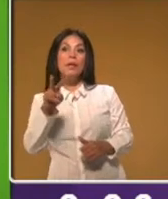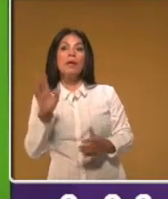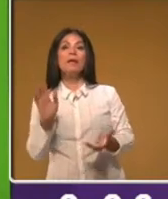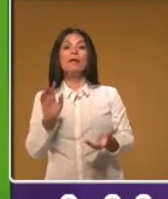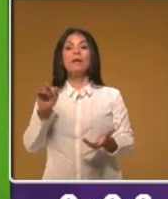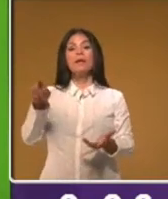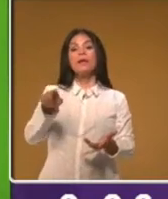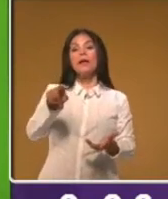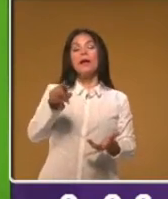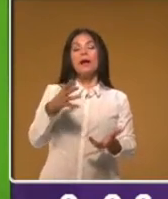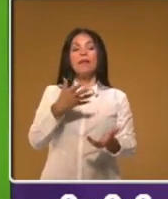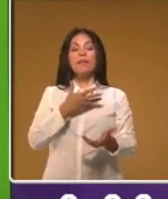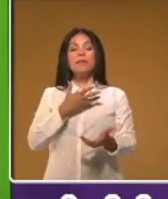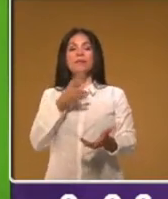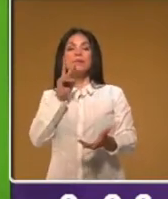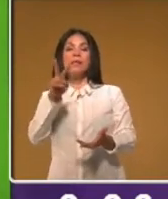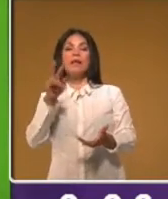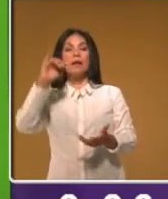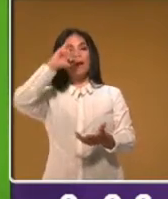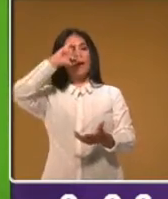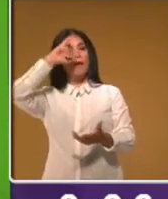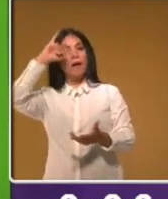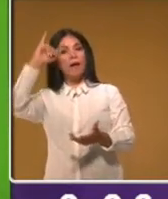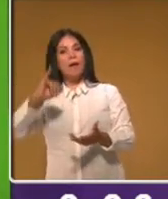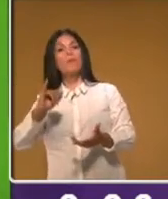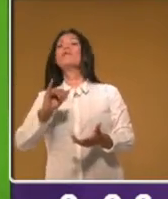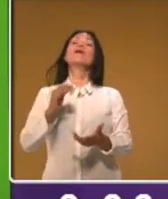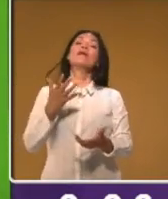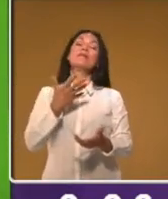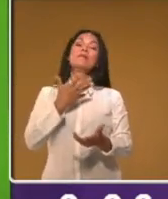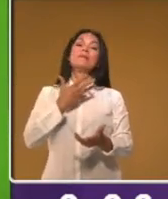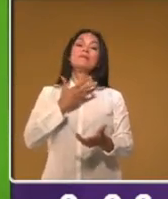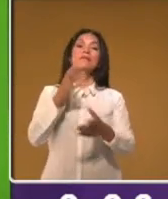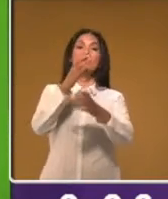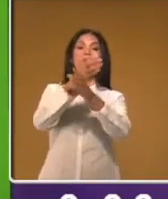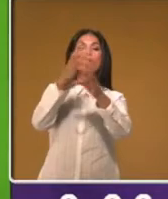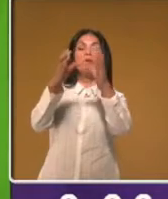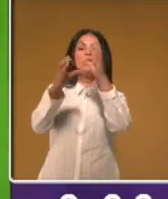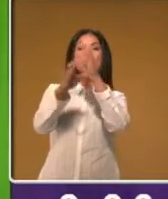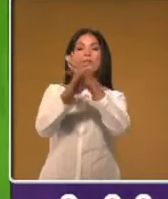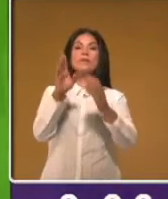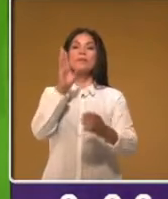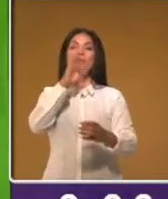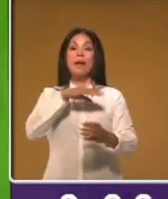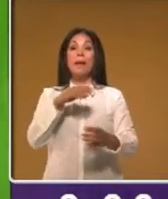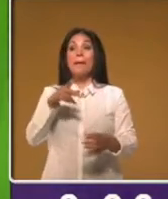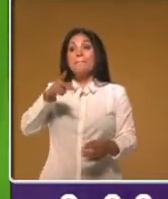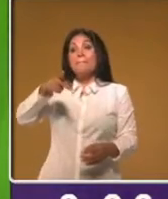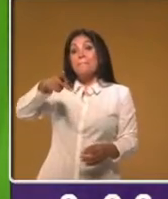they receive a positive moment or they receive a good service.